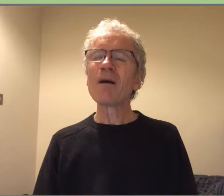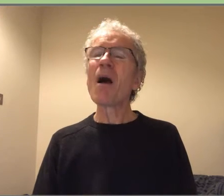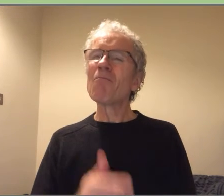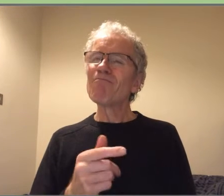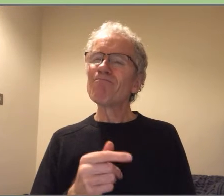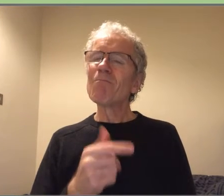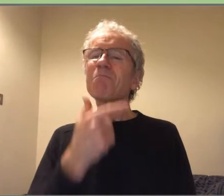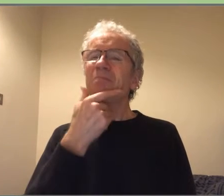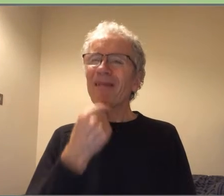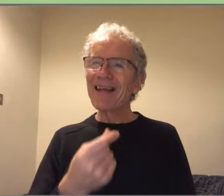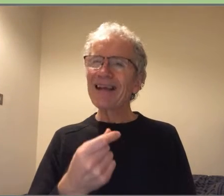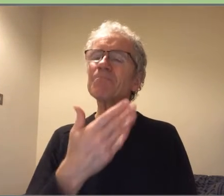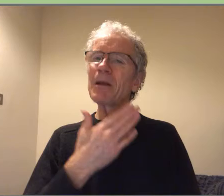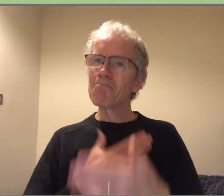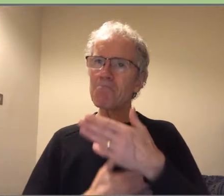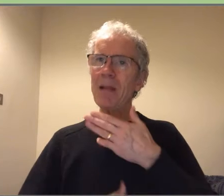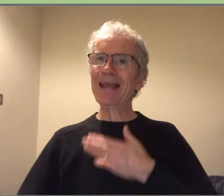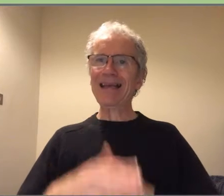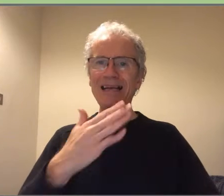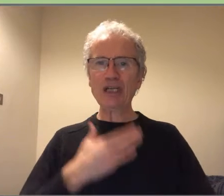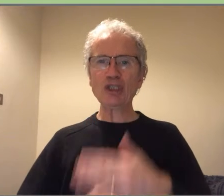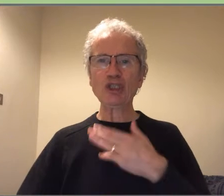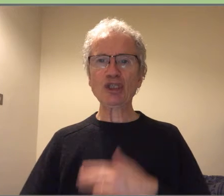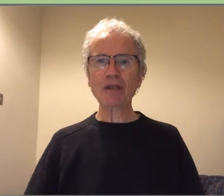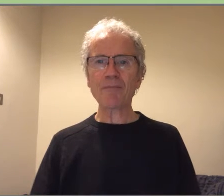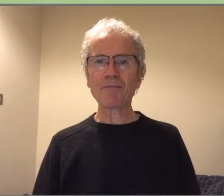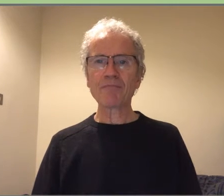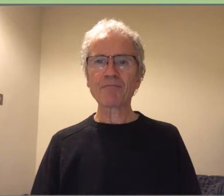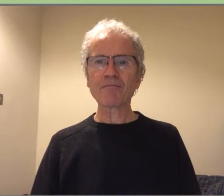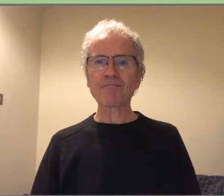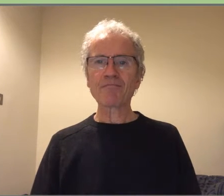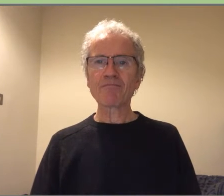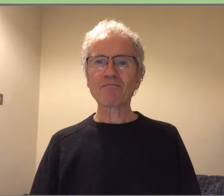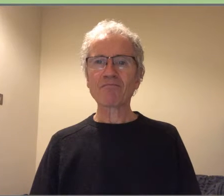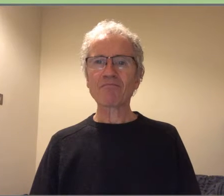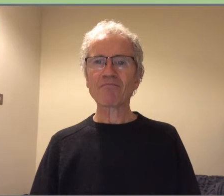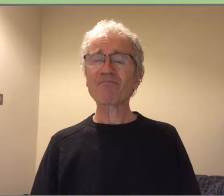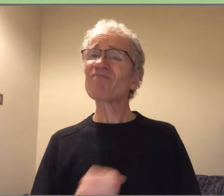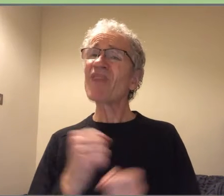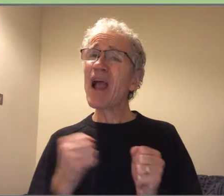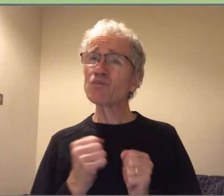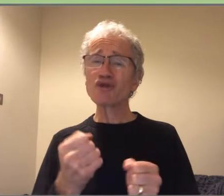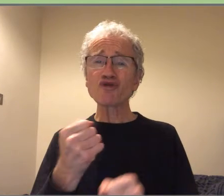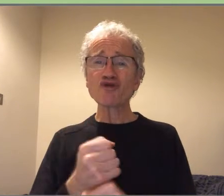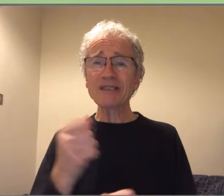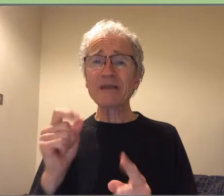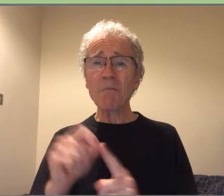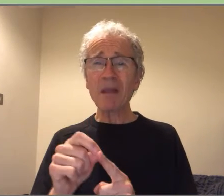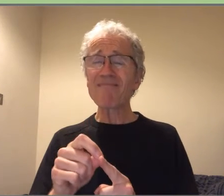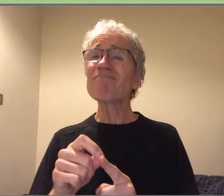Please be patient. Our GPs can only vaccinate as many patients as supplies allow.